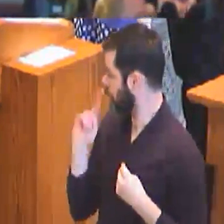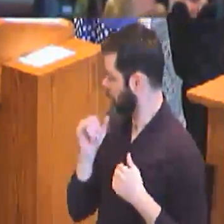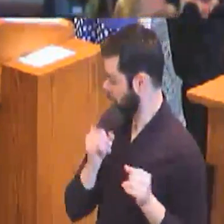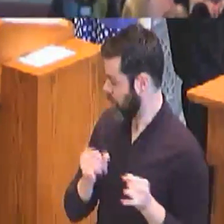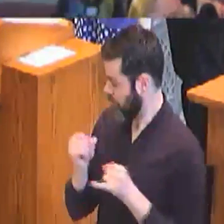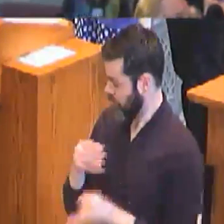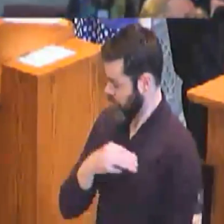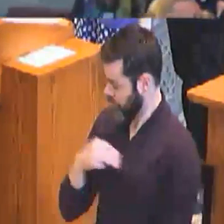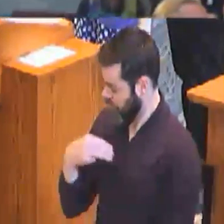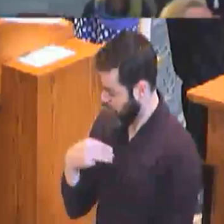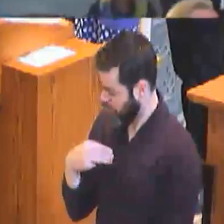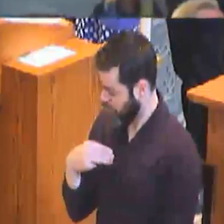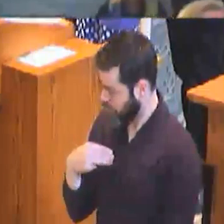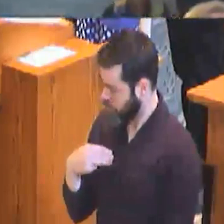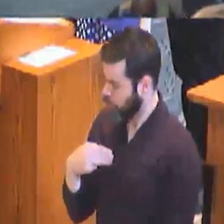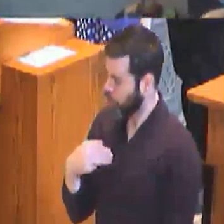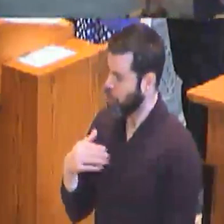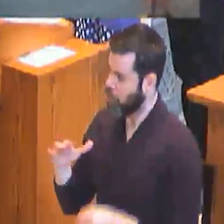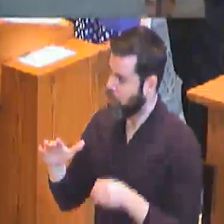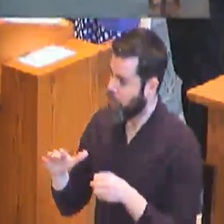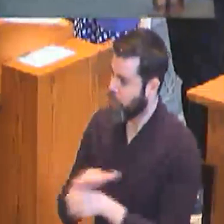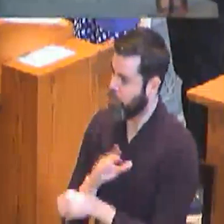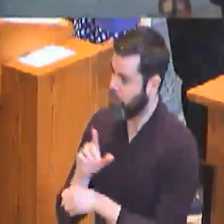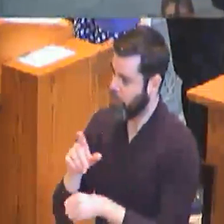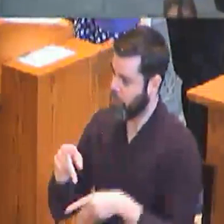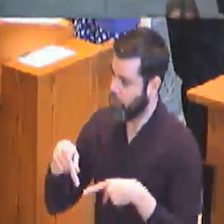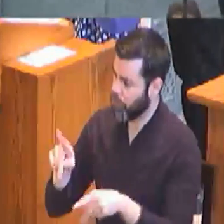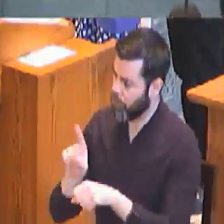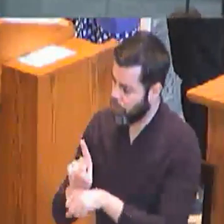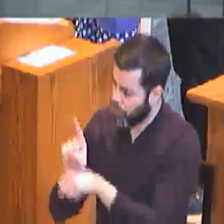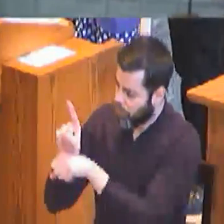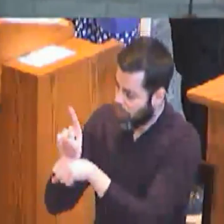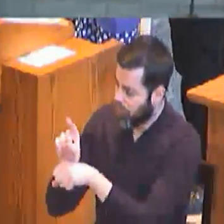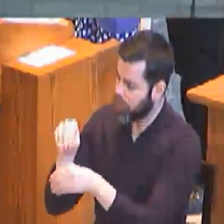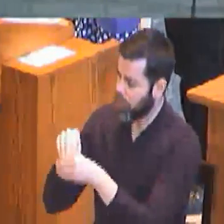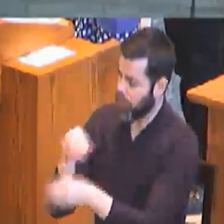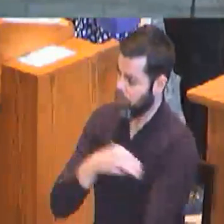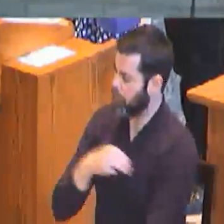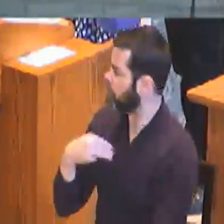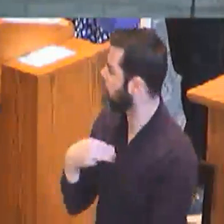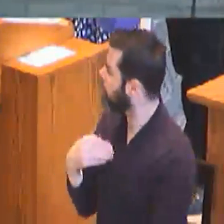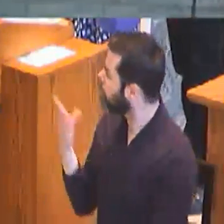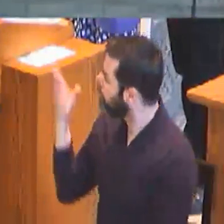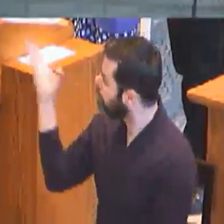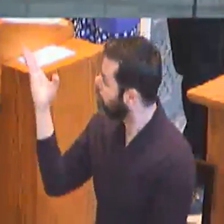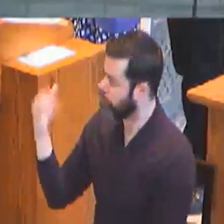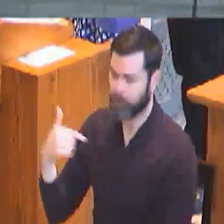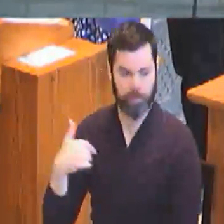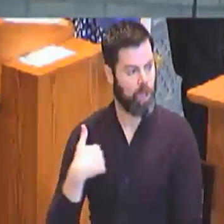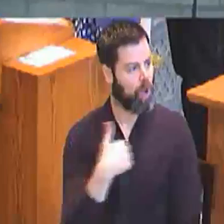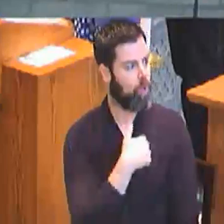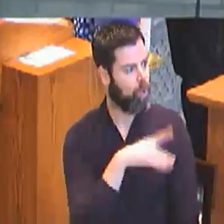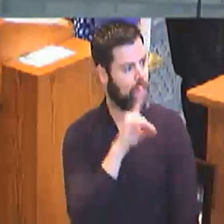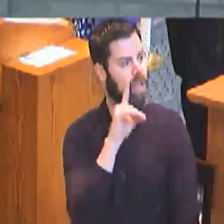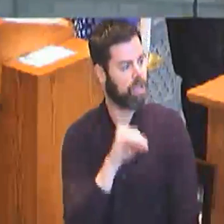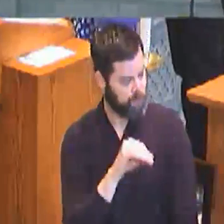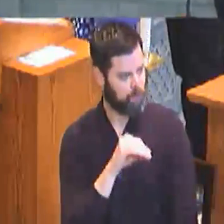of, with all of privileges as members in membership? We do.